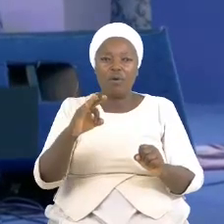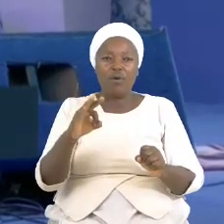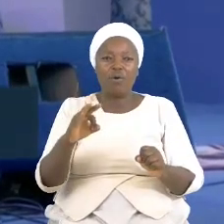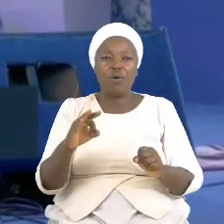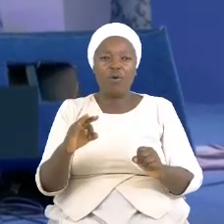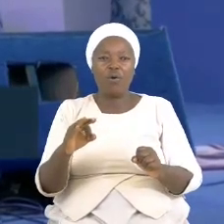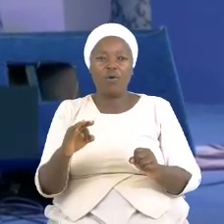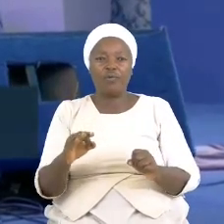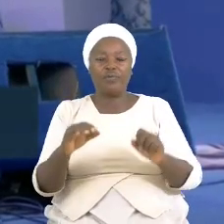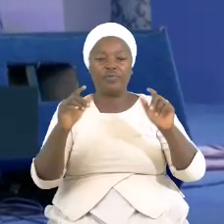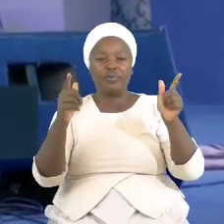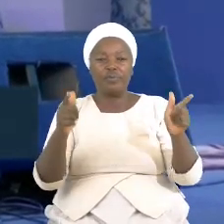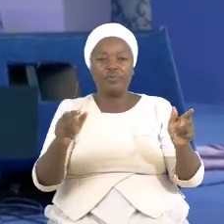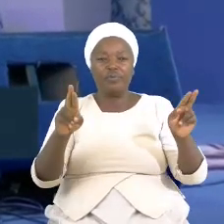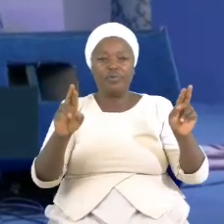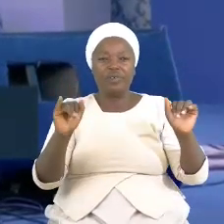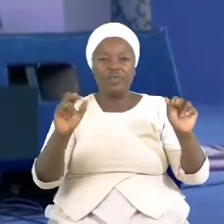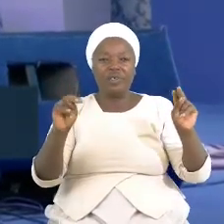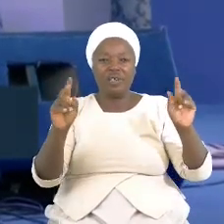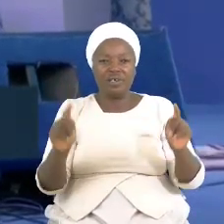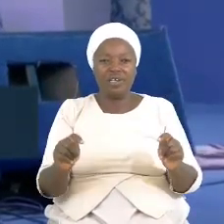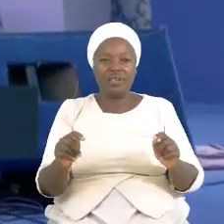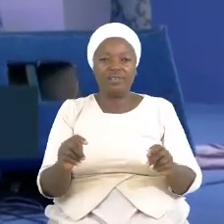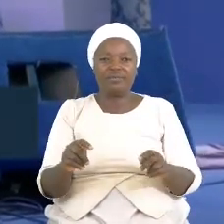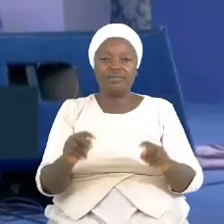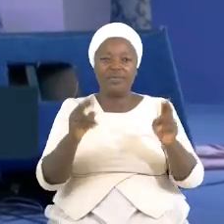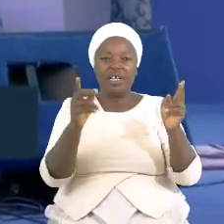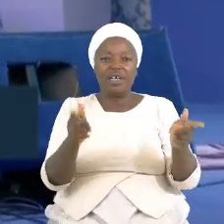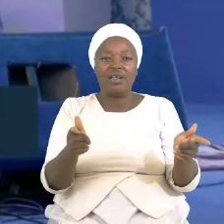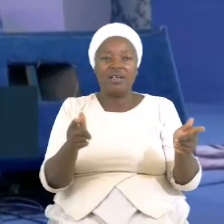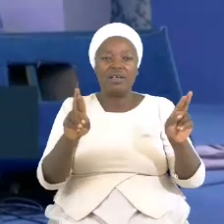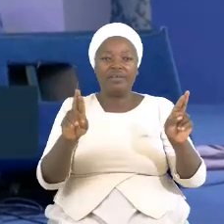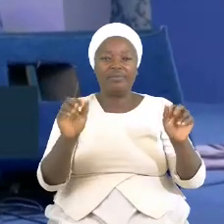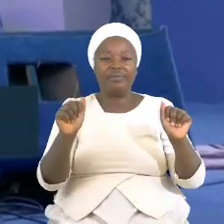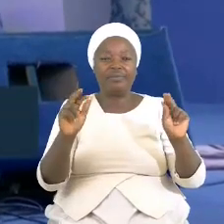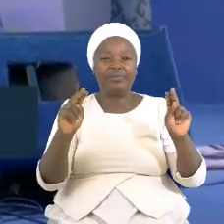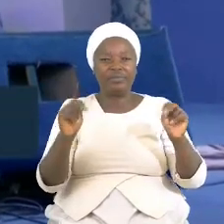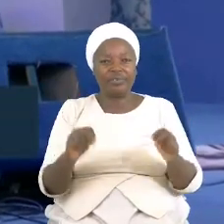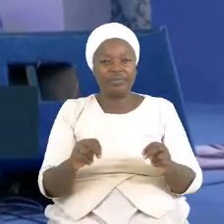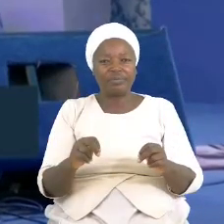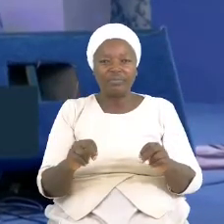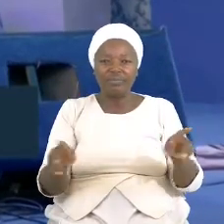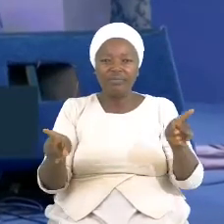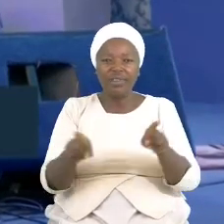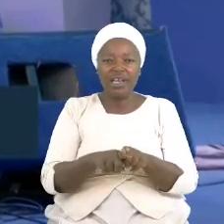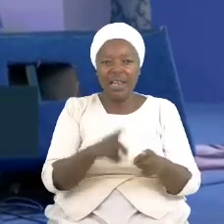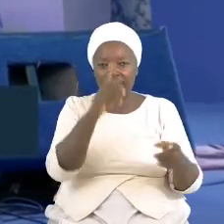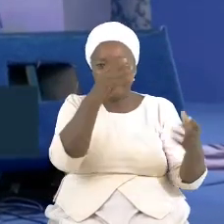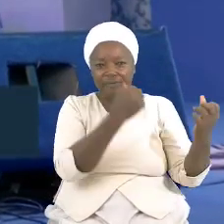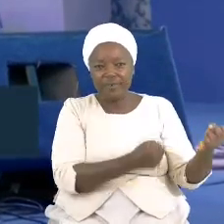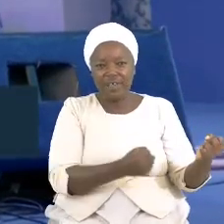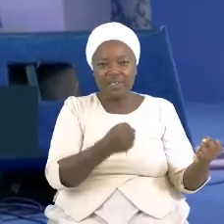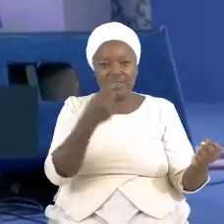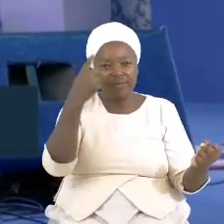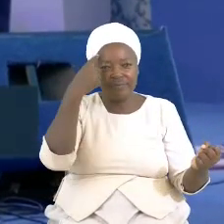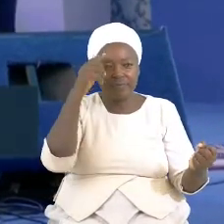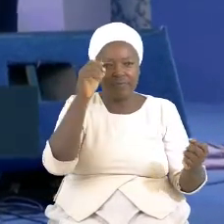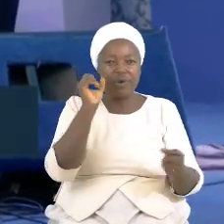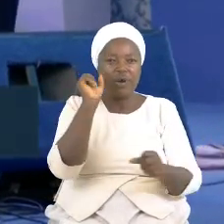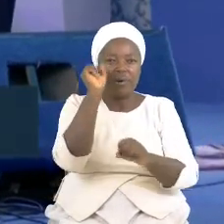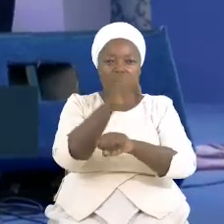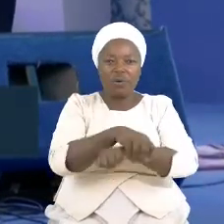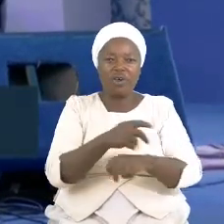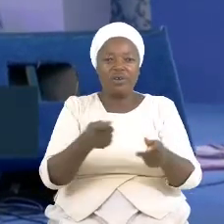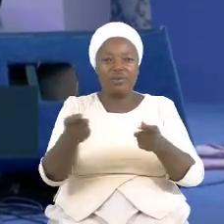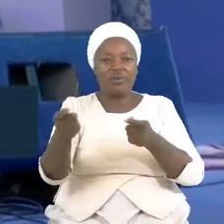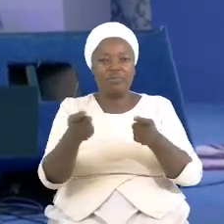grain-like faith for prevailing dominion. The power of faith like a grain of